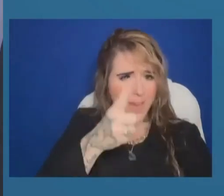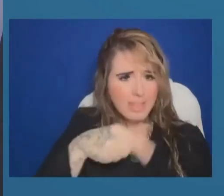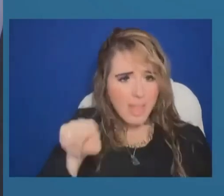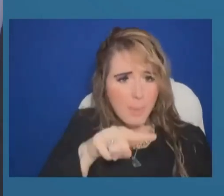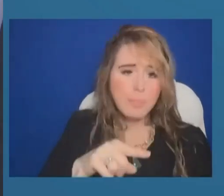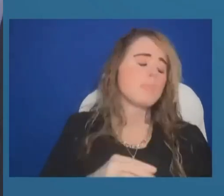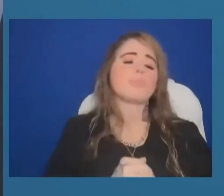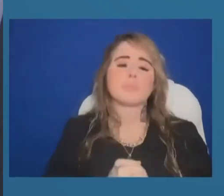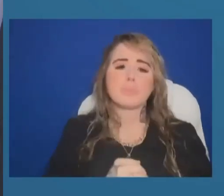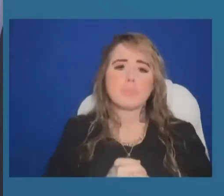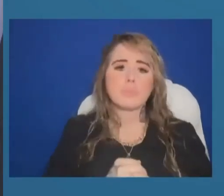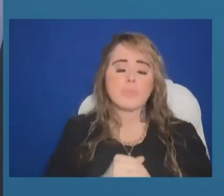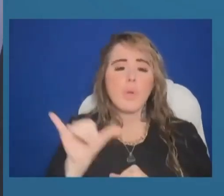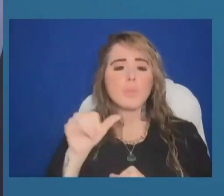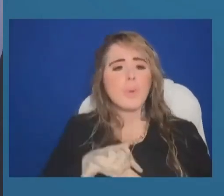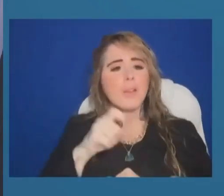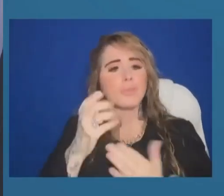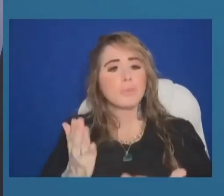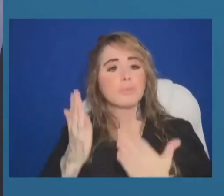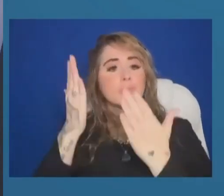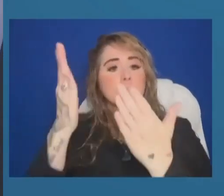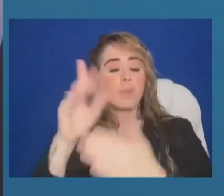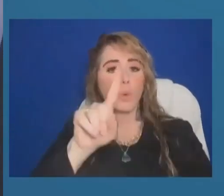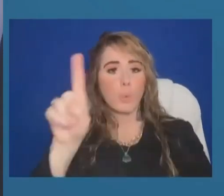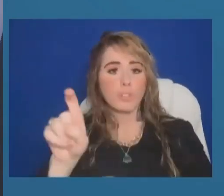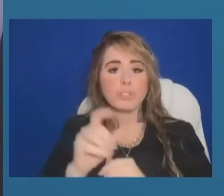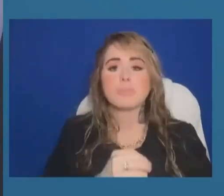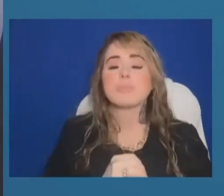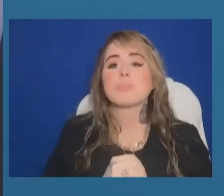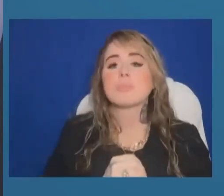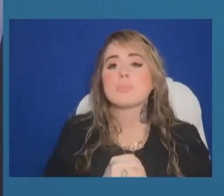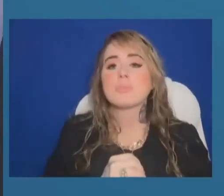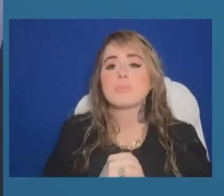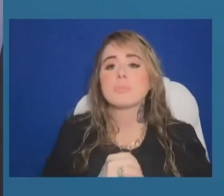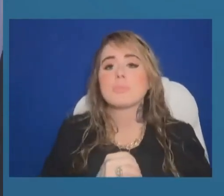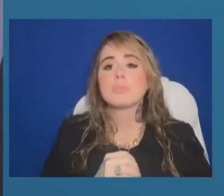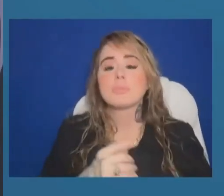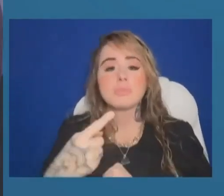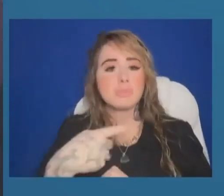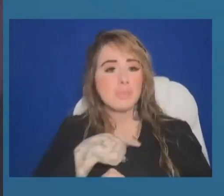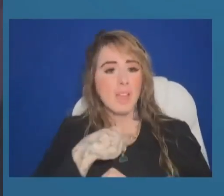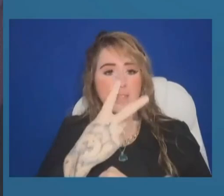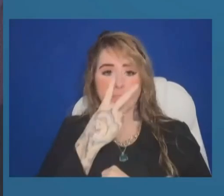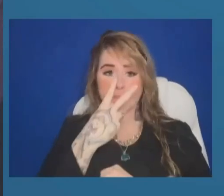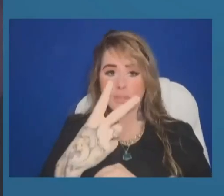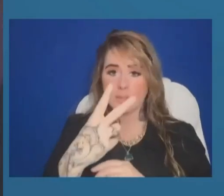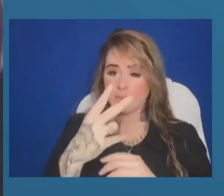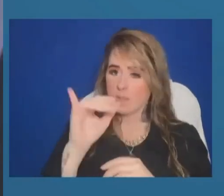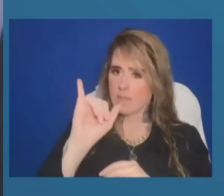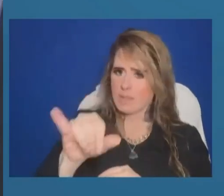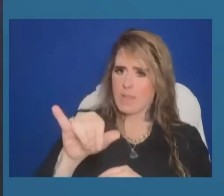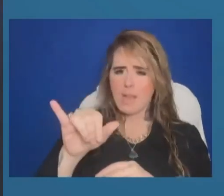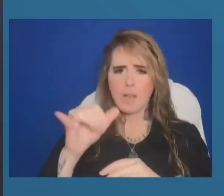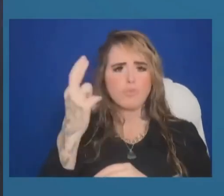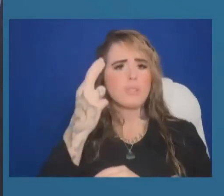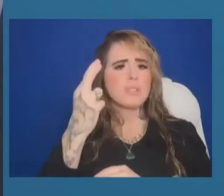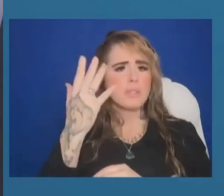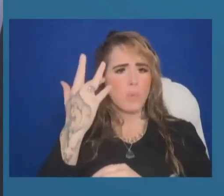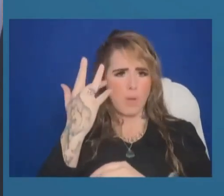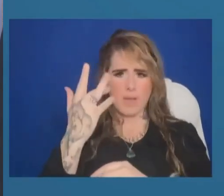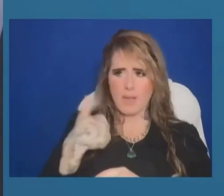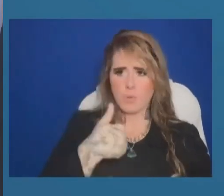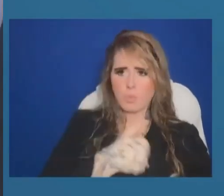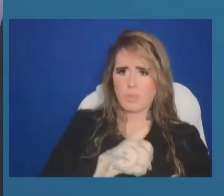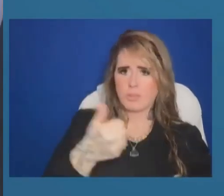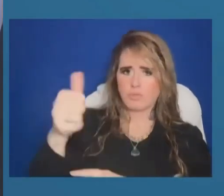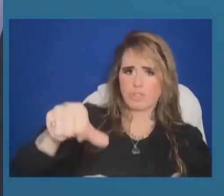I also have to raise a question. As I look at the pretext for this rejection, and we have a